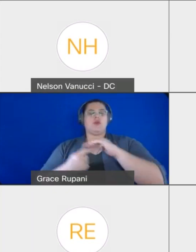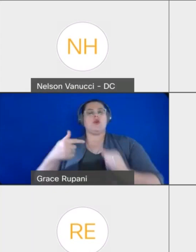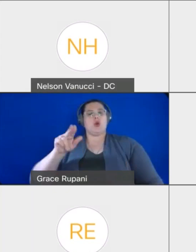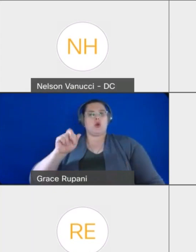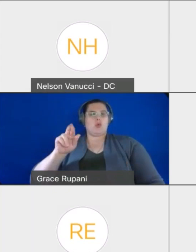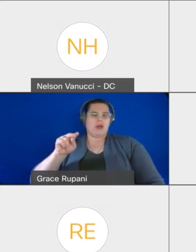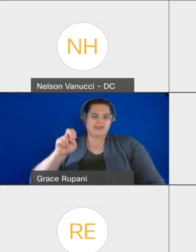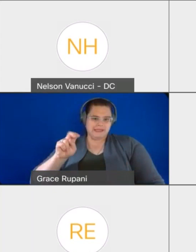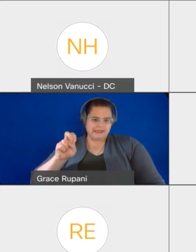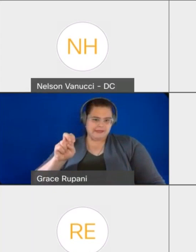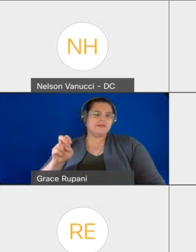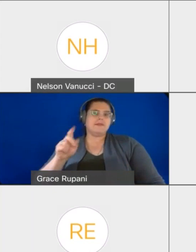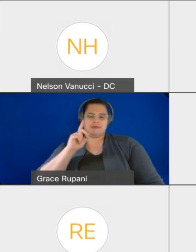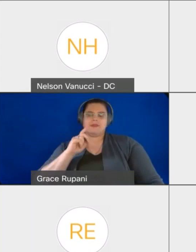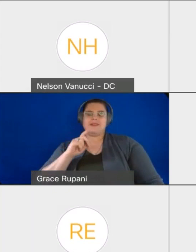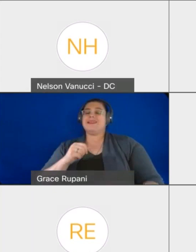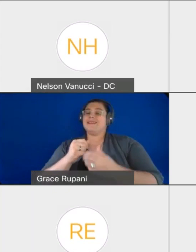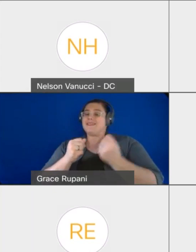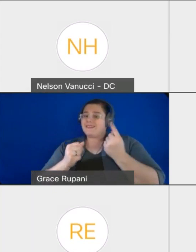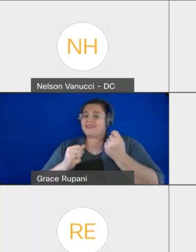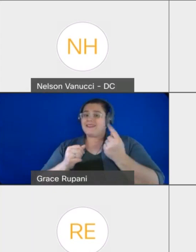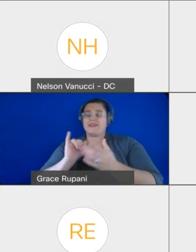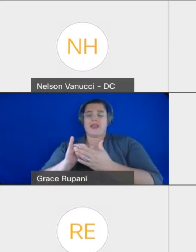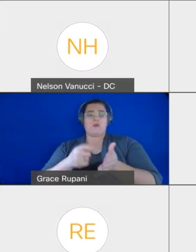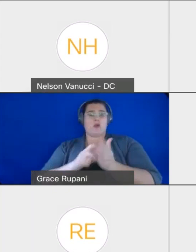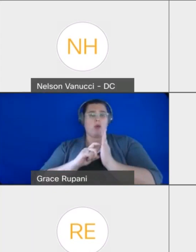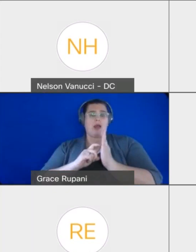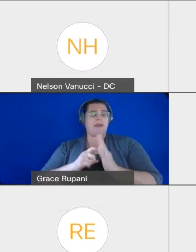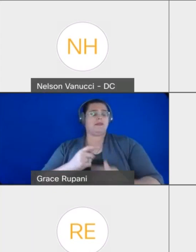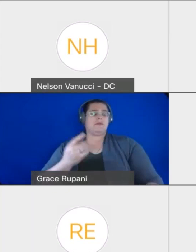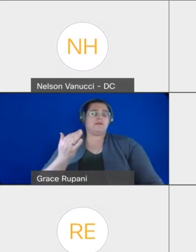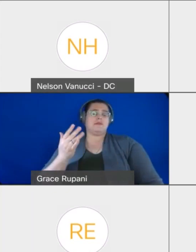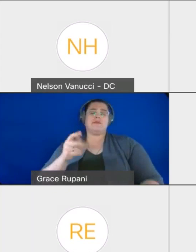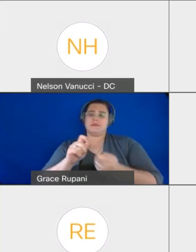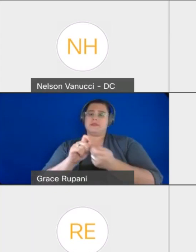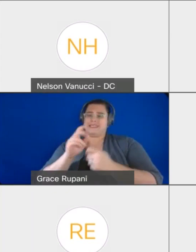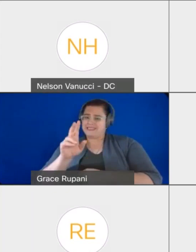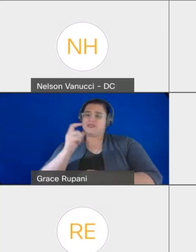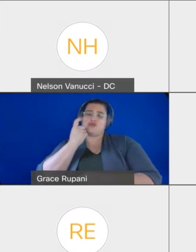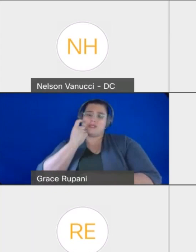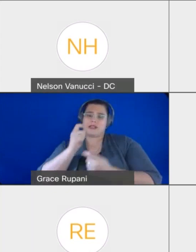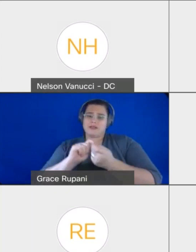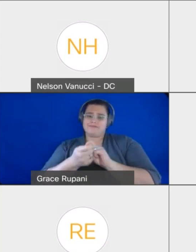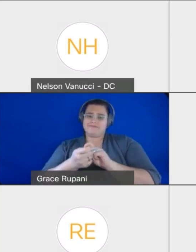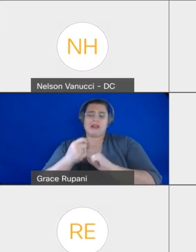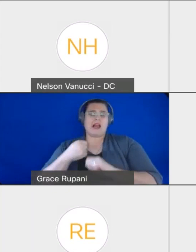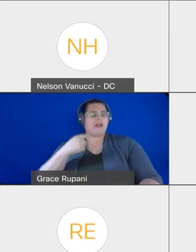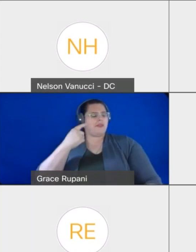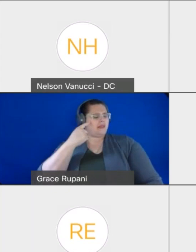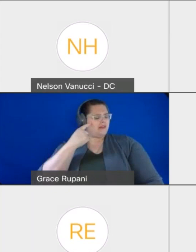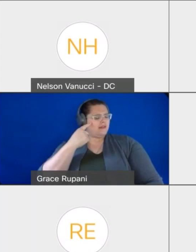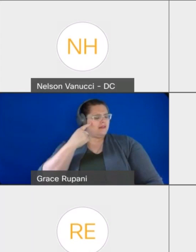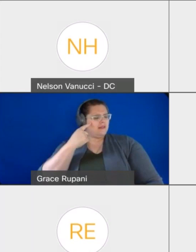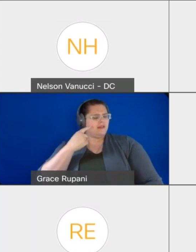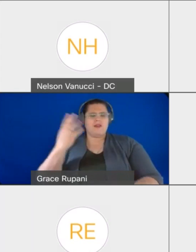There was some update in that requirement in that I think it was 4 to 7